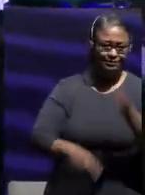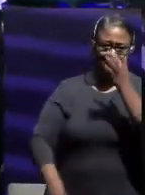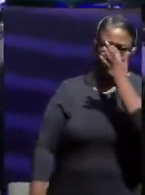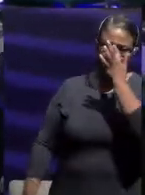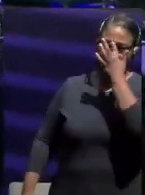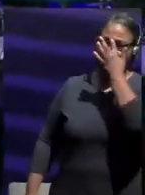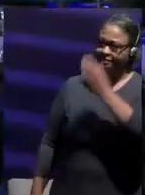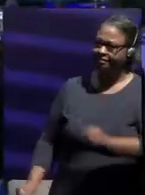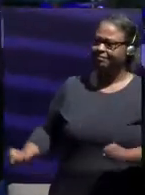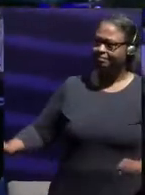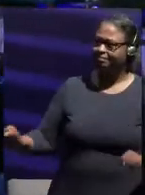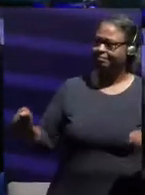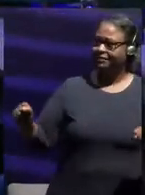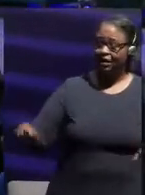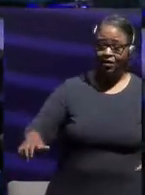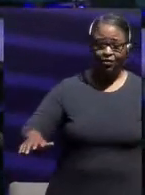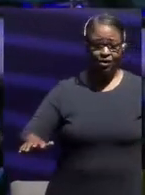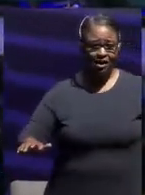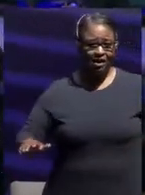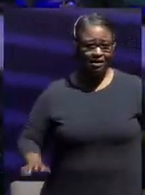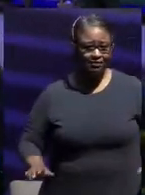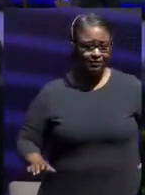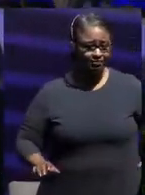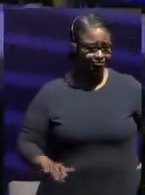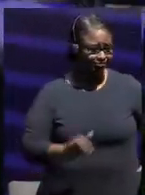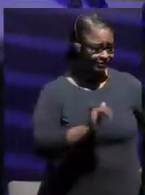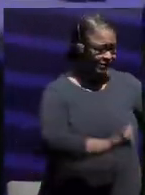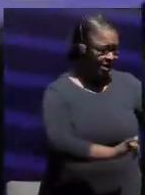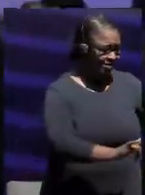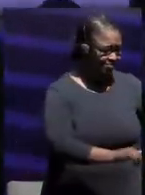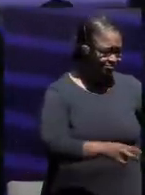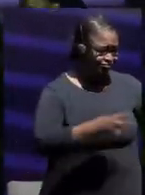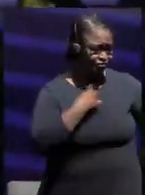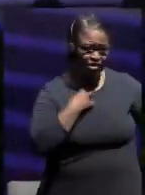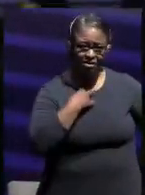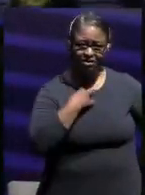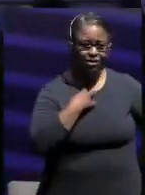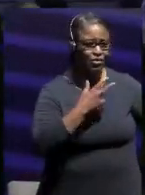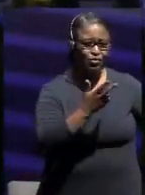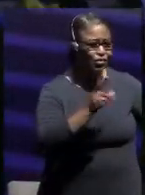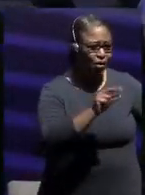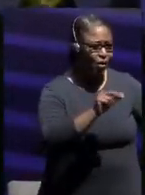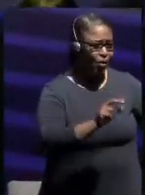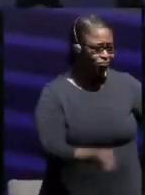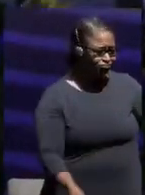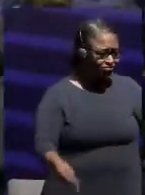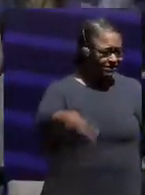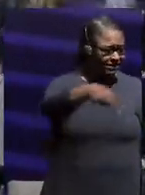Get up, get up, get up.